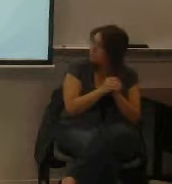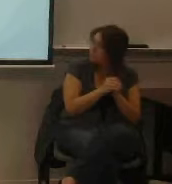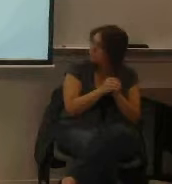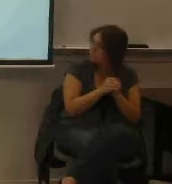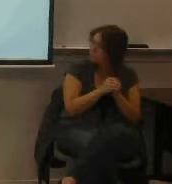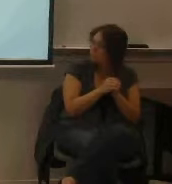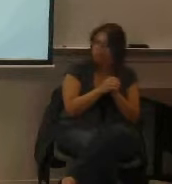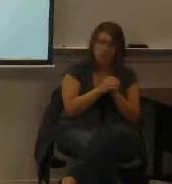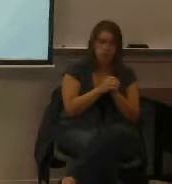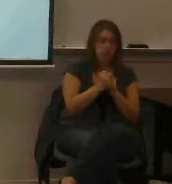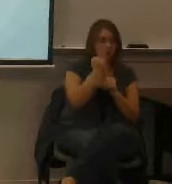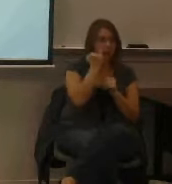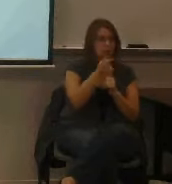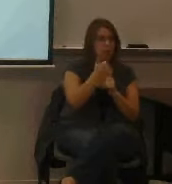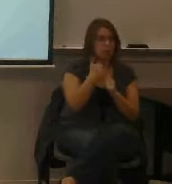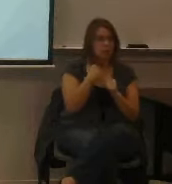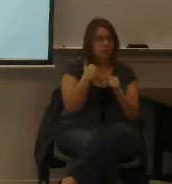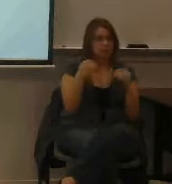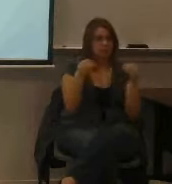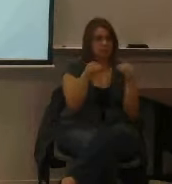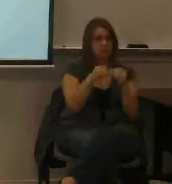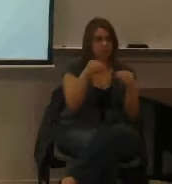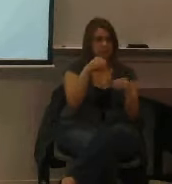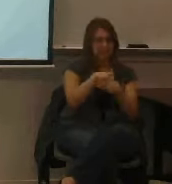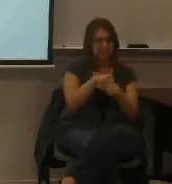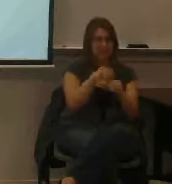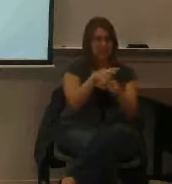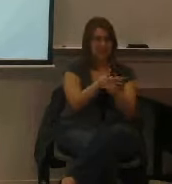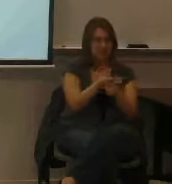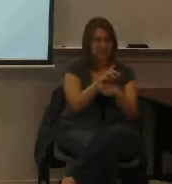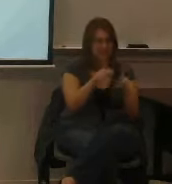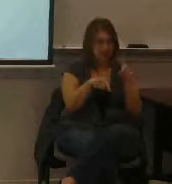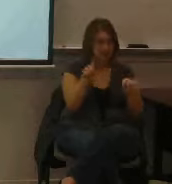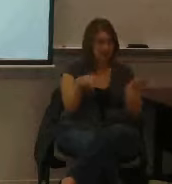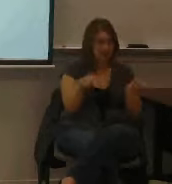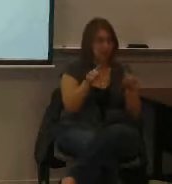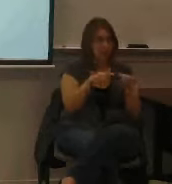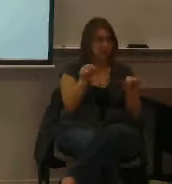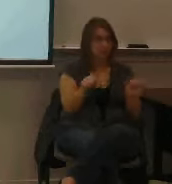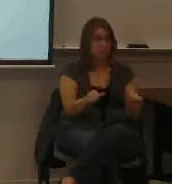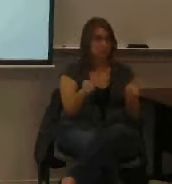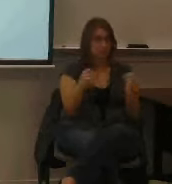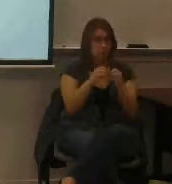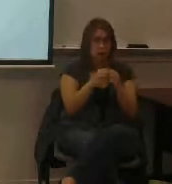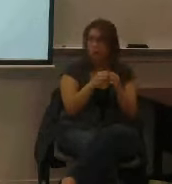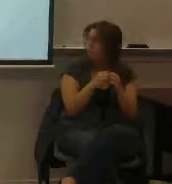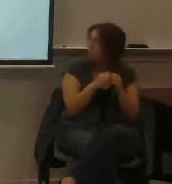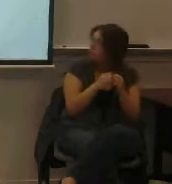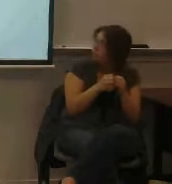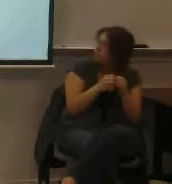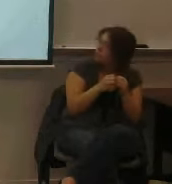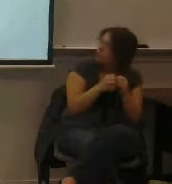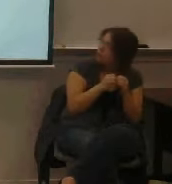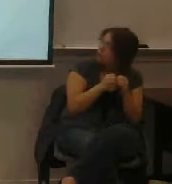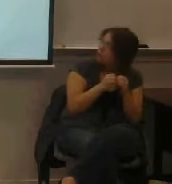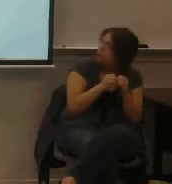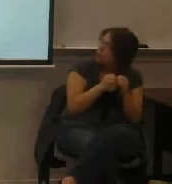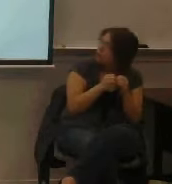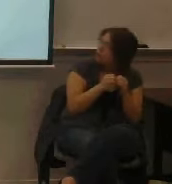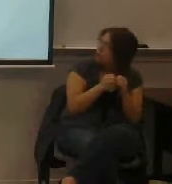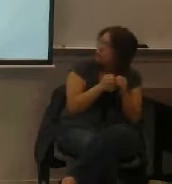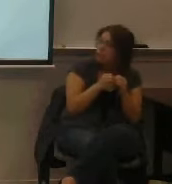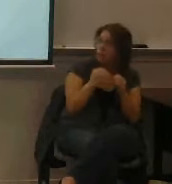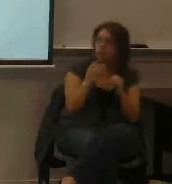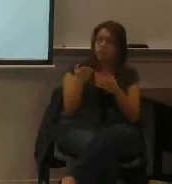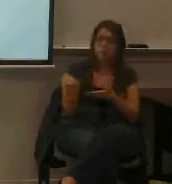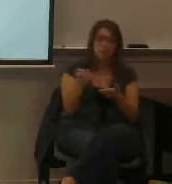well. If you have more within habitat diversity, the diversity can be greater. So this goes back to this idea of